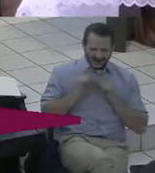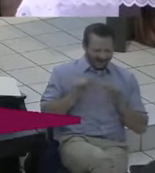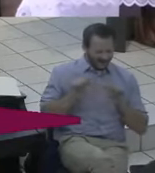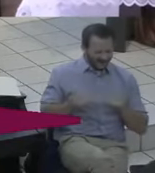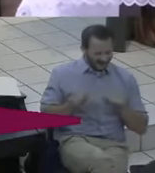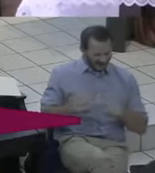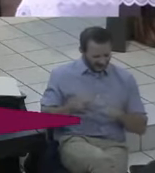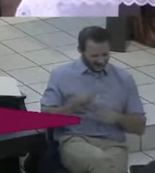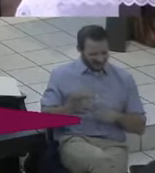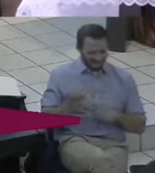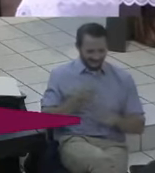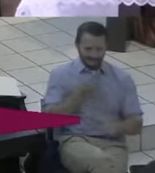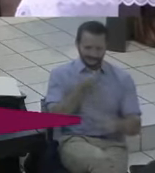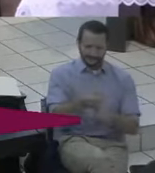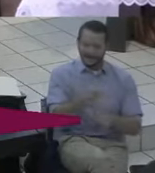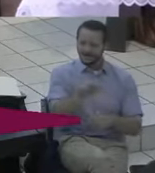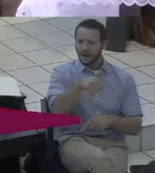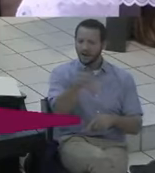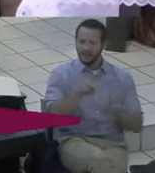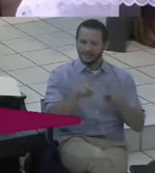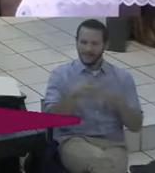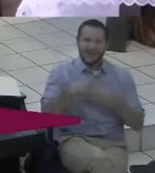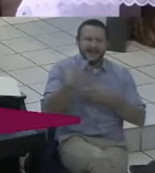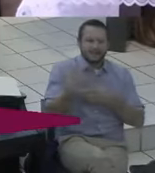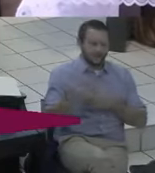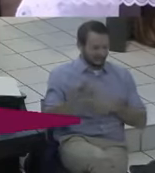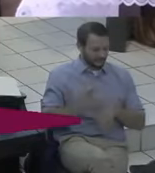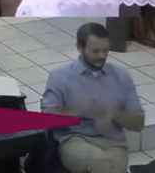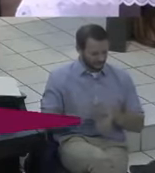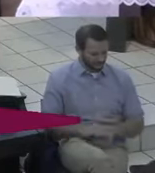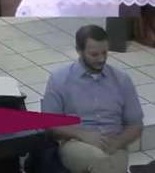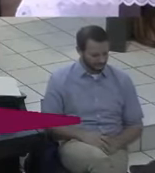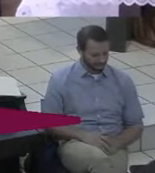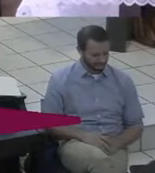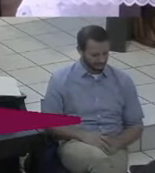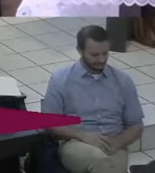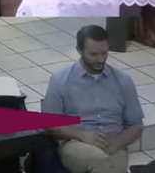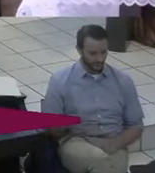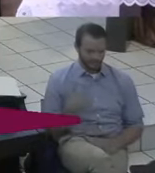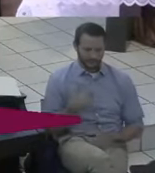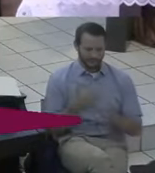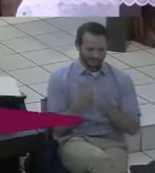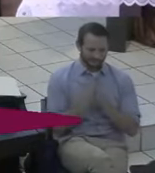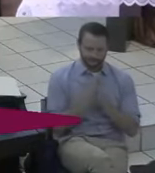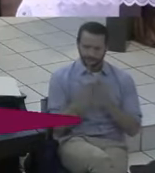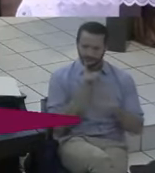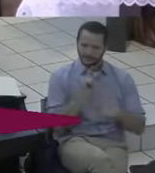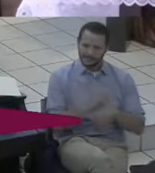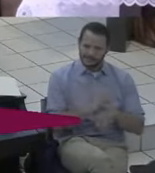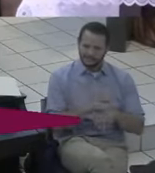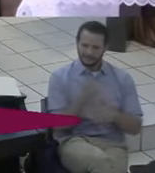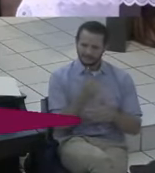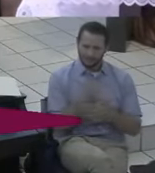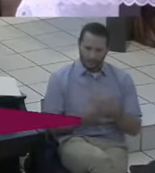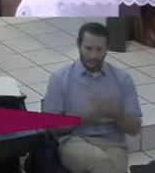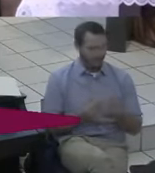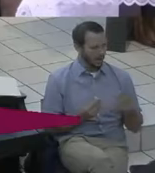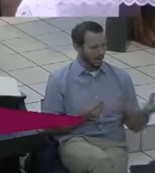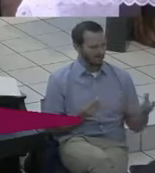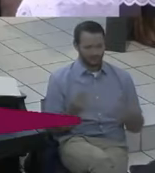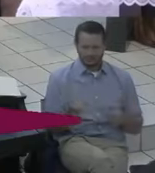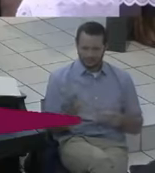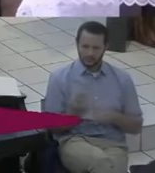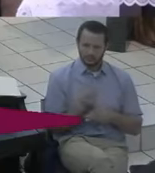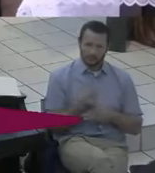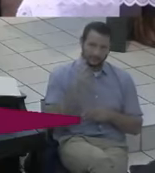ability to impact others outside of this building. We ask that you bless both offerings today, and may they be used for